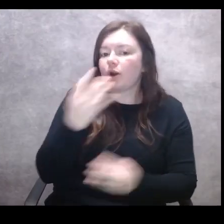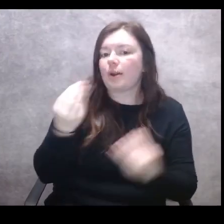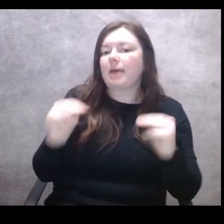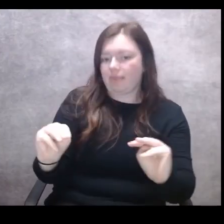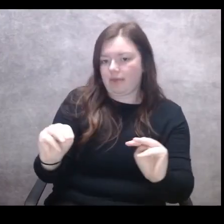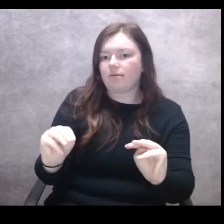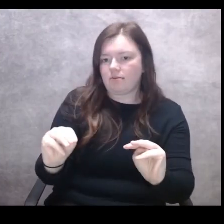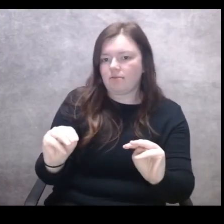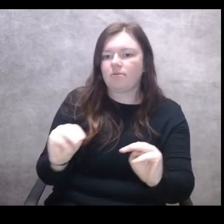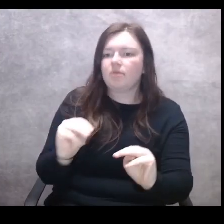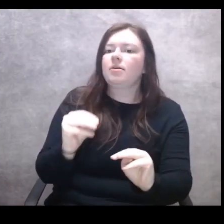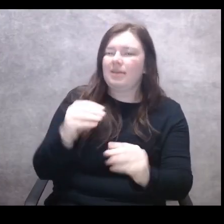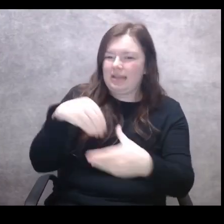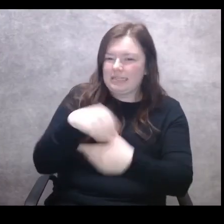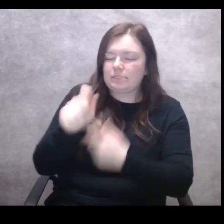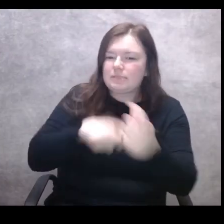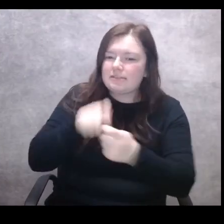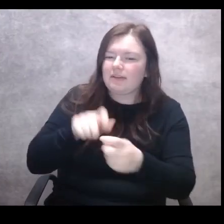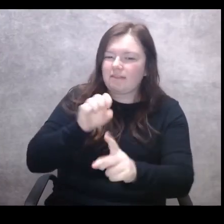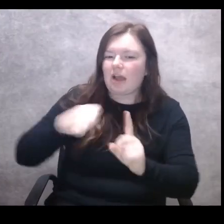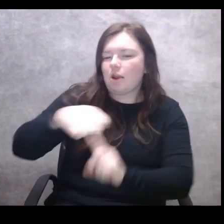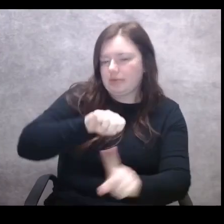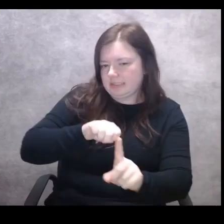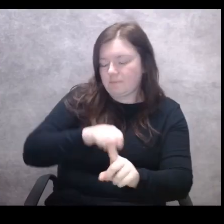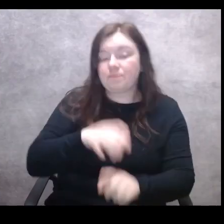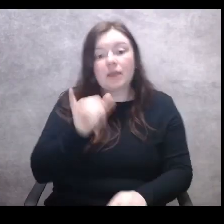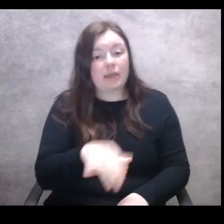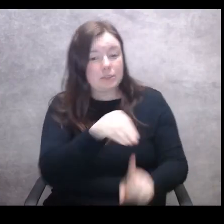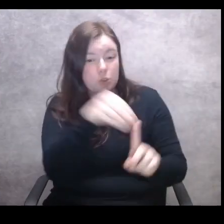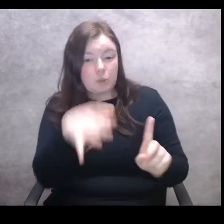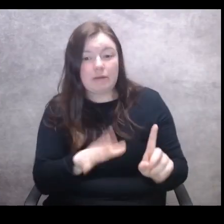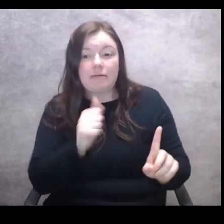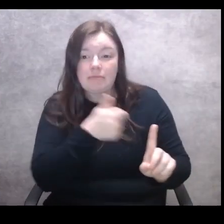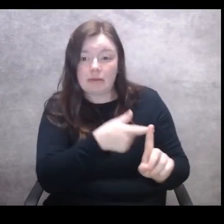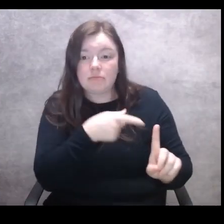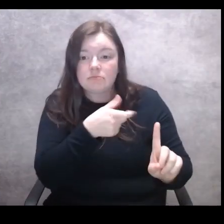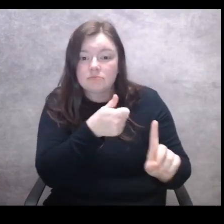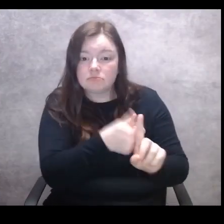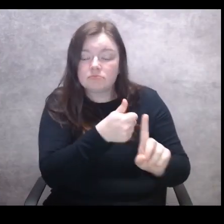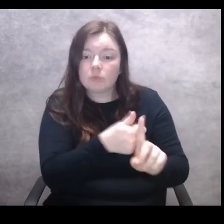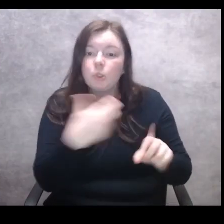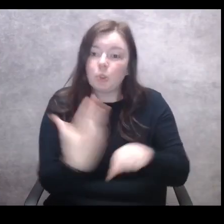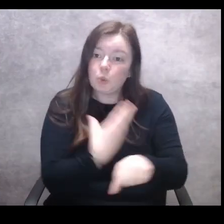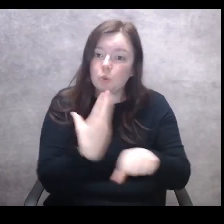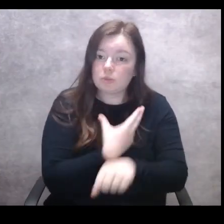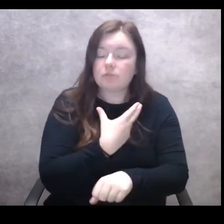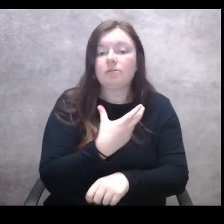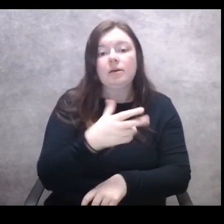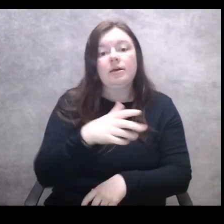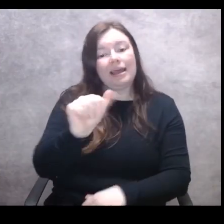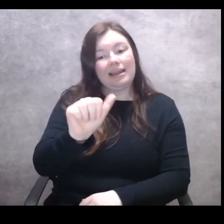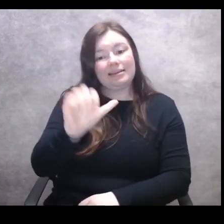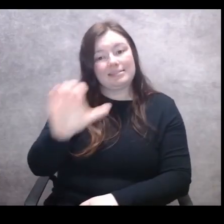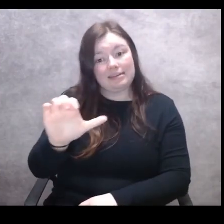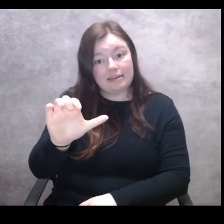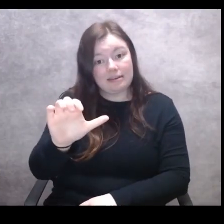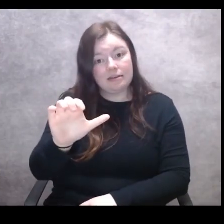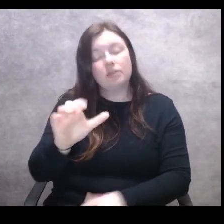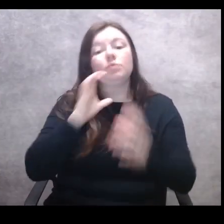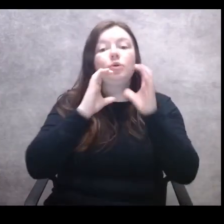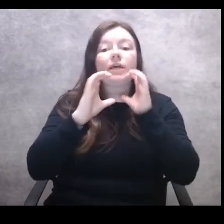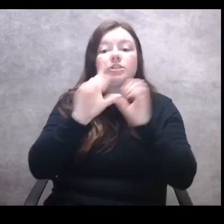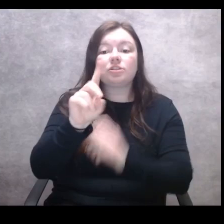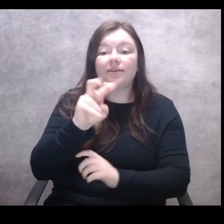to communication in specific environments. Does the student currently use an augmentative or alternative communication device,